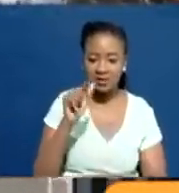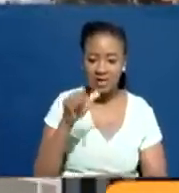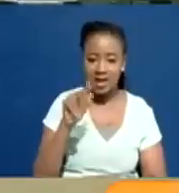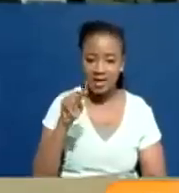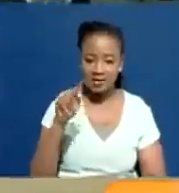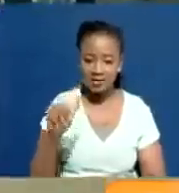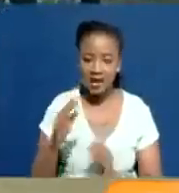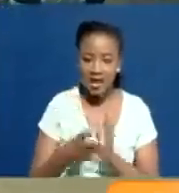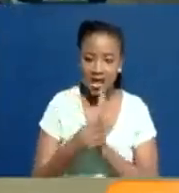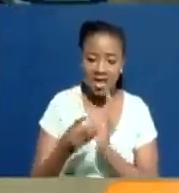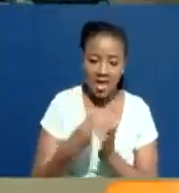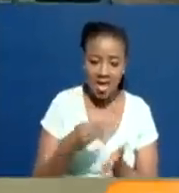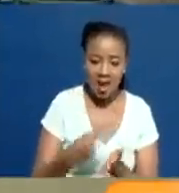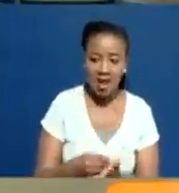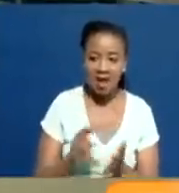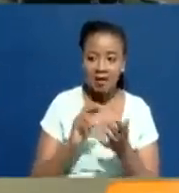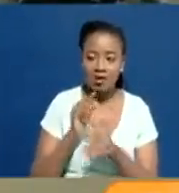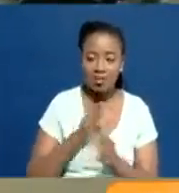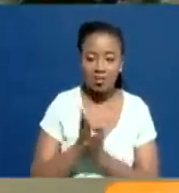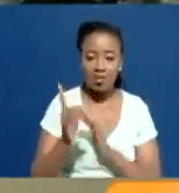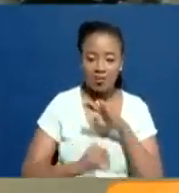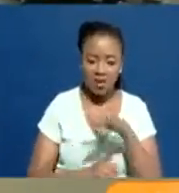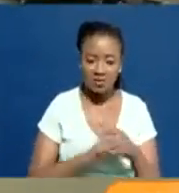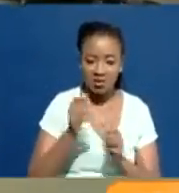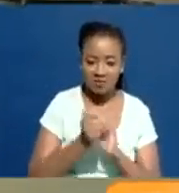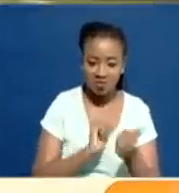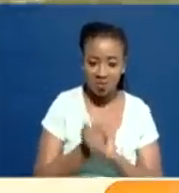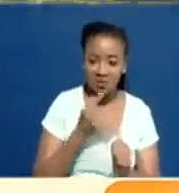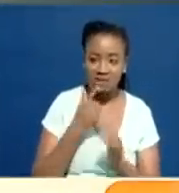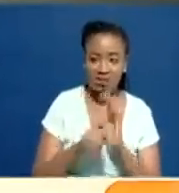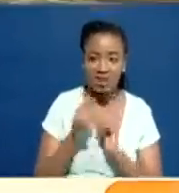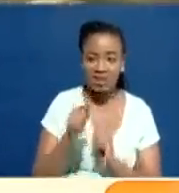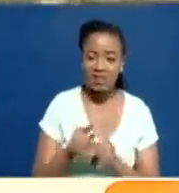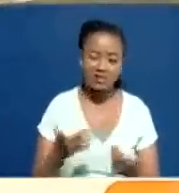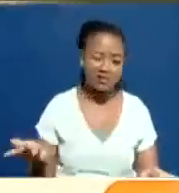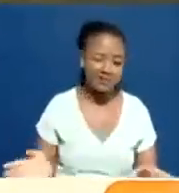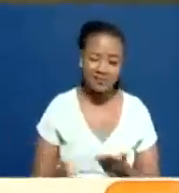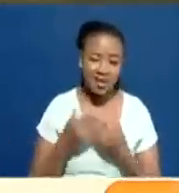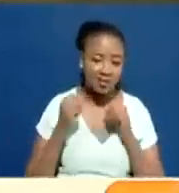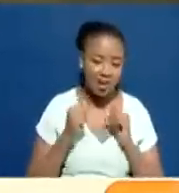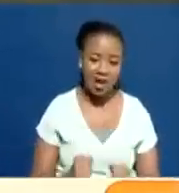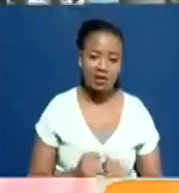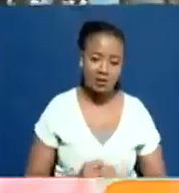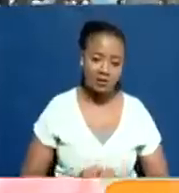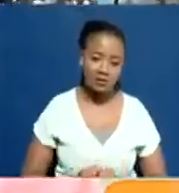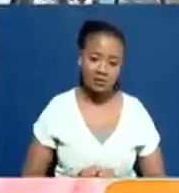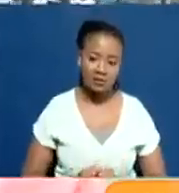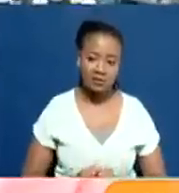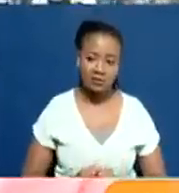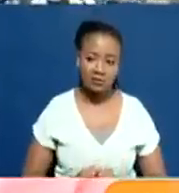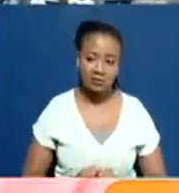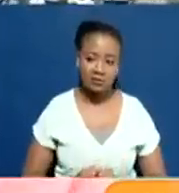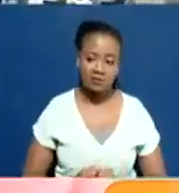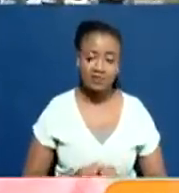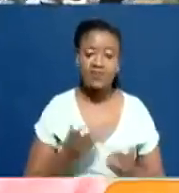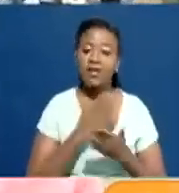for example, remain a buttress for them against despair and hopelessness. They can only wait. Anything yenye